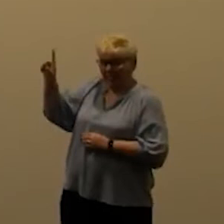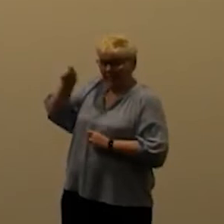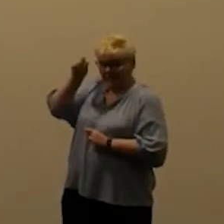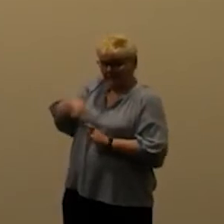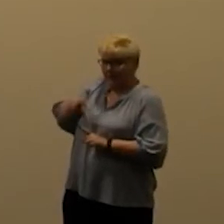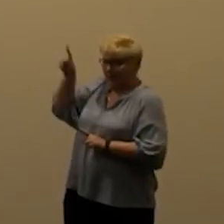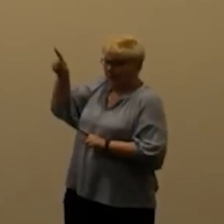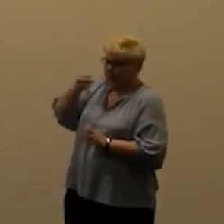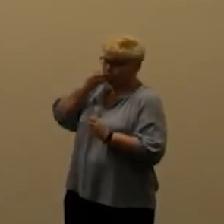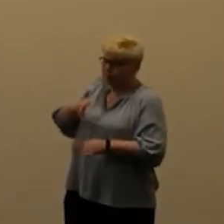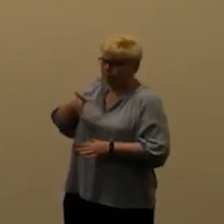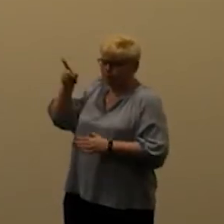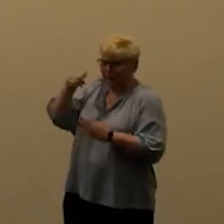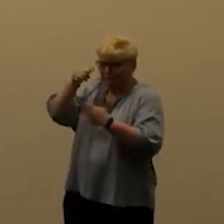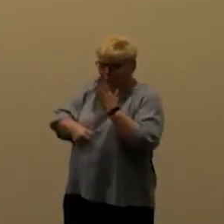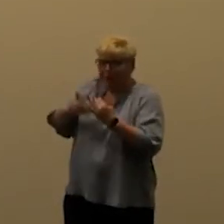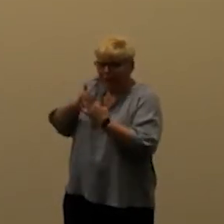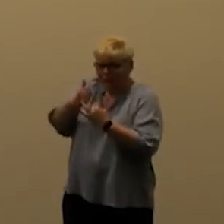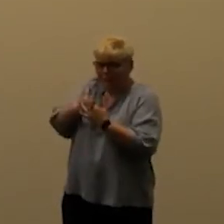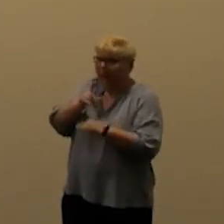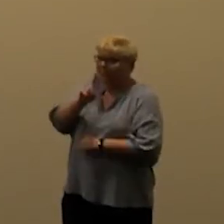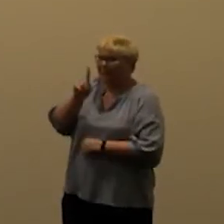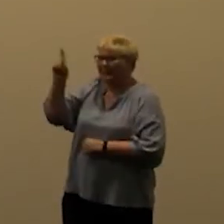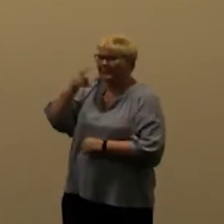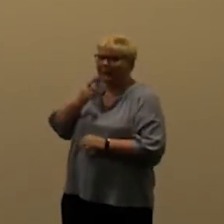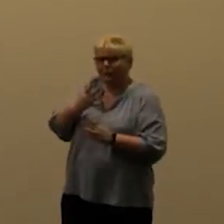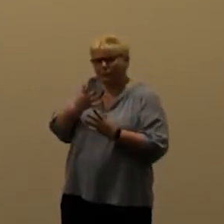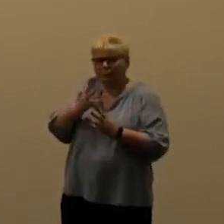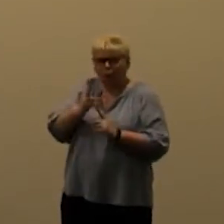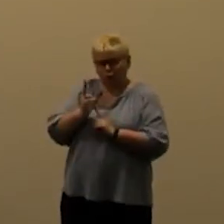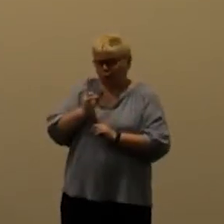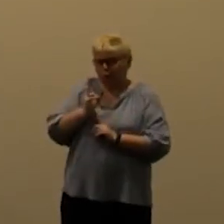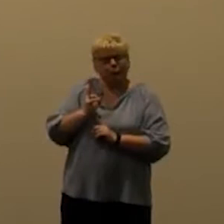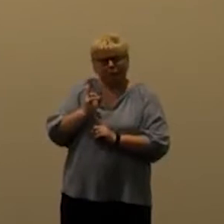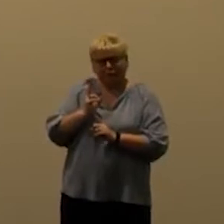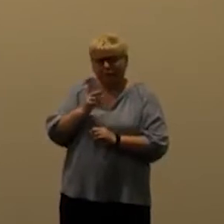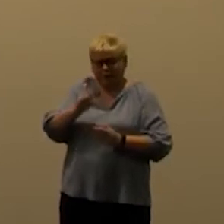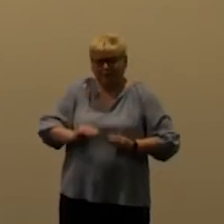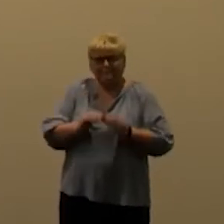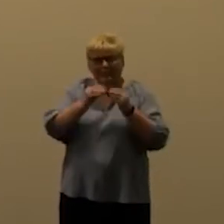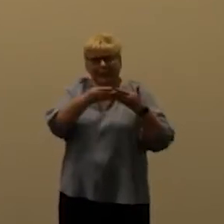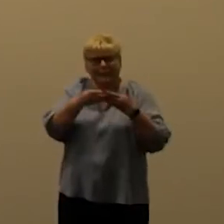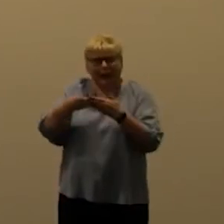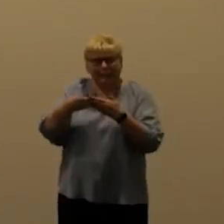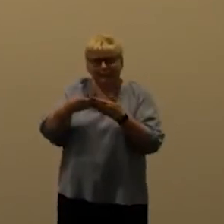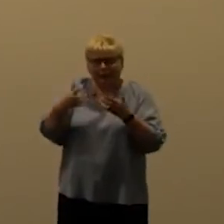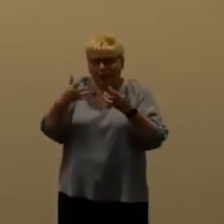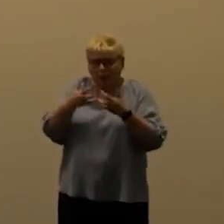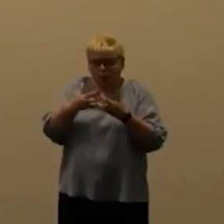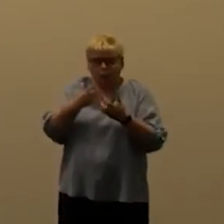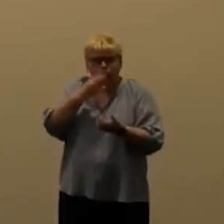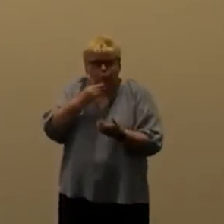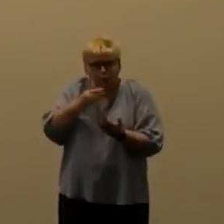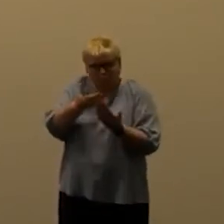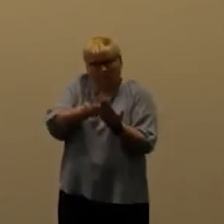is too good at conditional access, but the great thing he did, I would say, in the last couple of weeks was that they made a guide on how to deploy his kind of conditional access